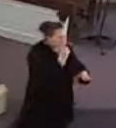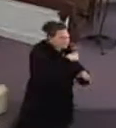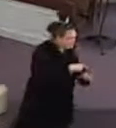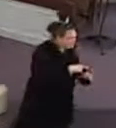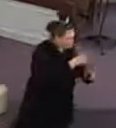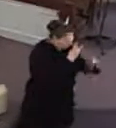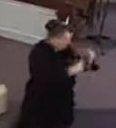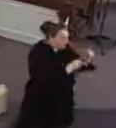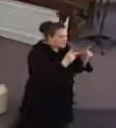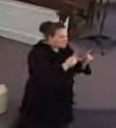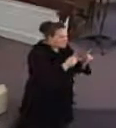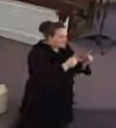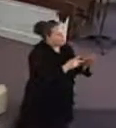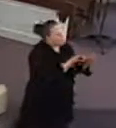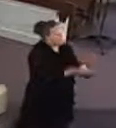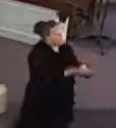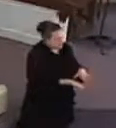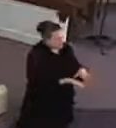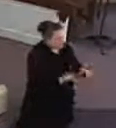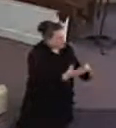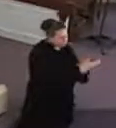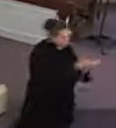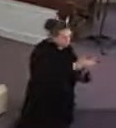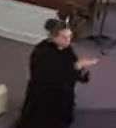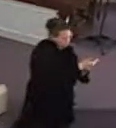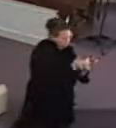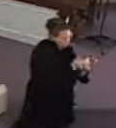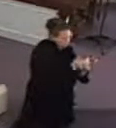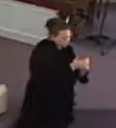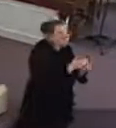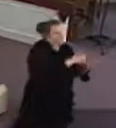they were to commit adultery, they were to die. Amen.